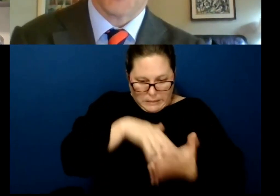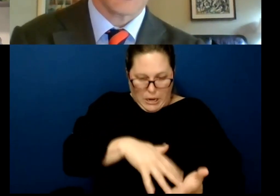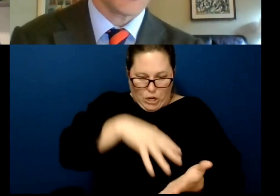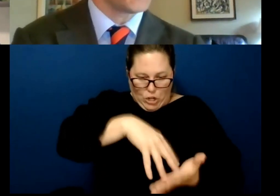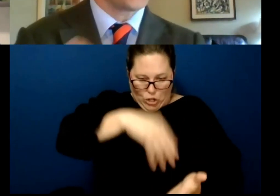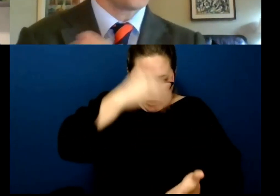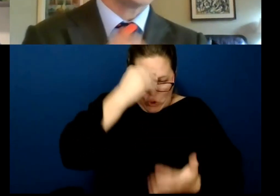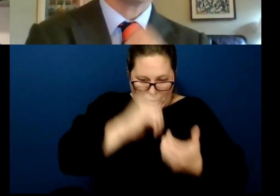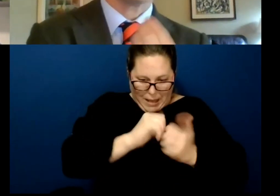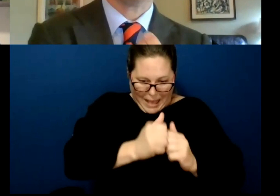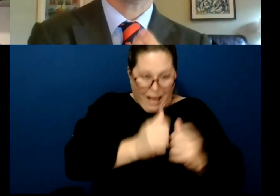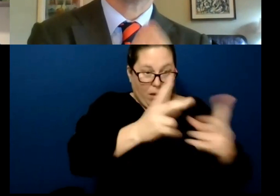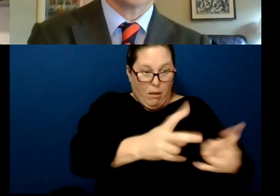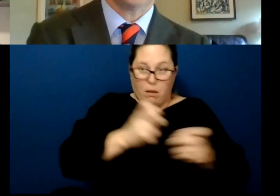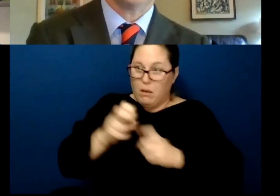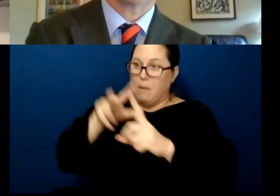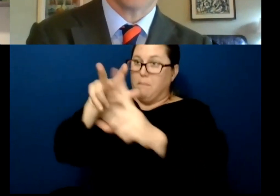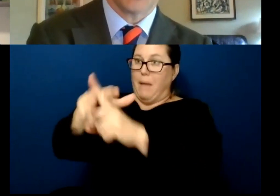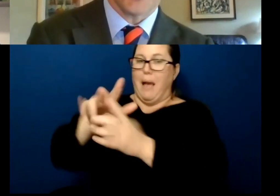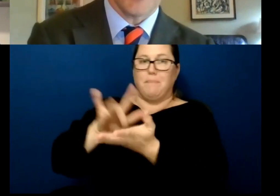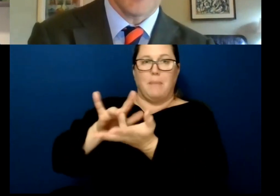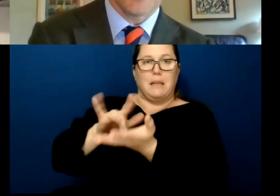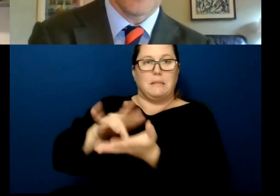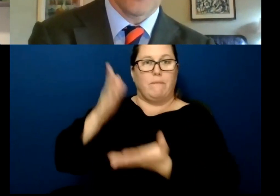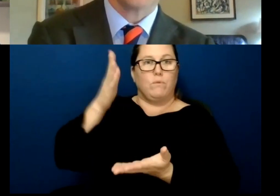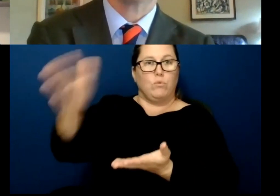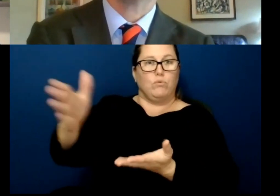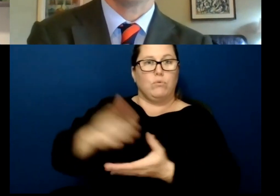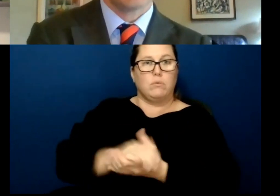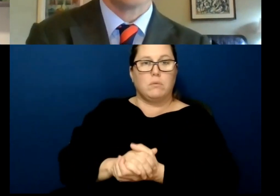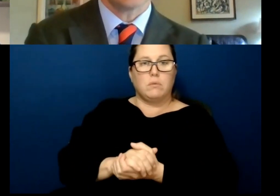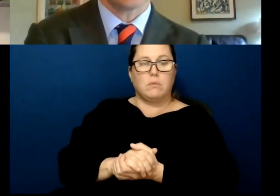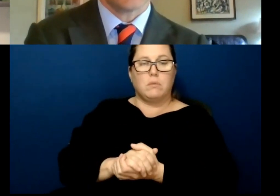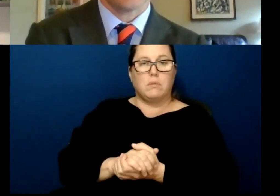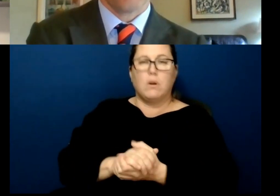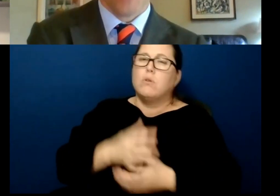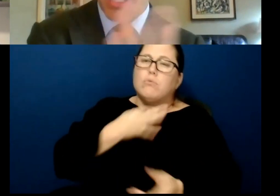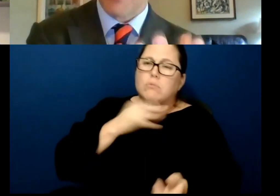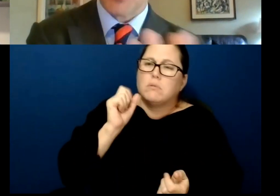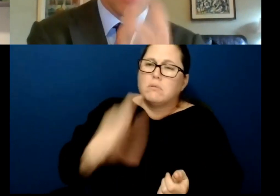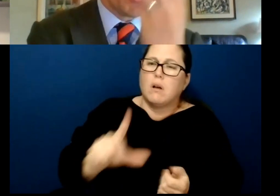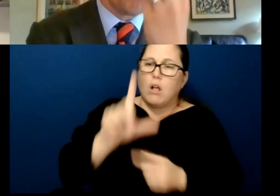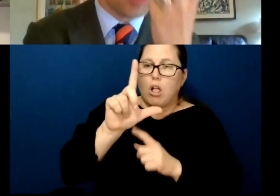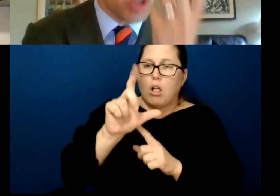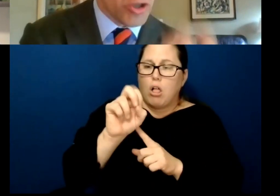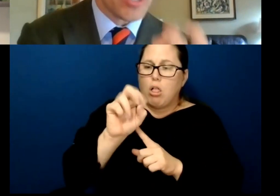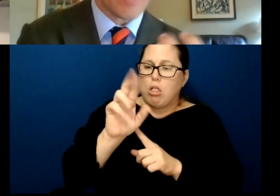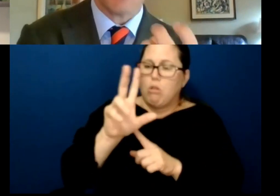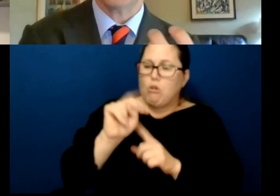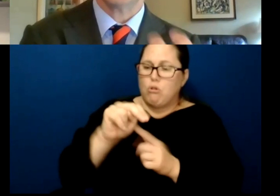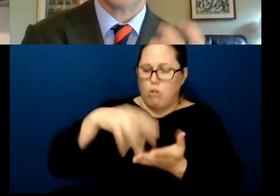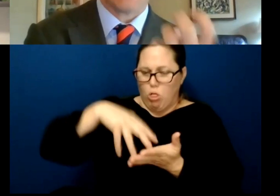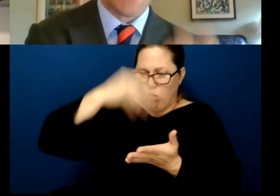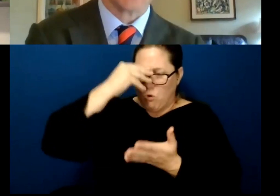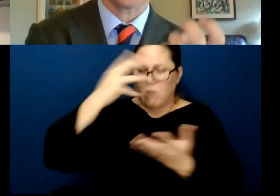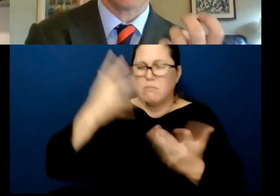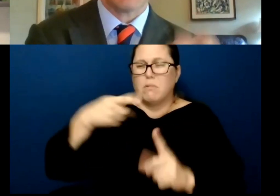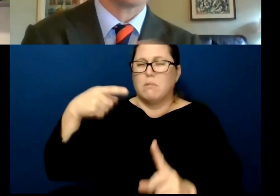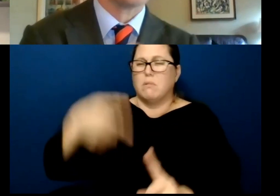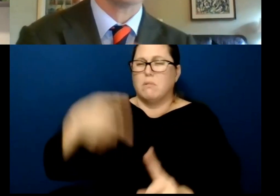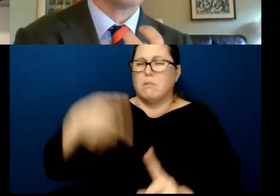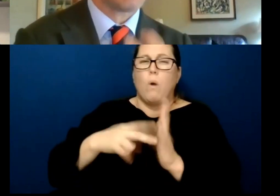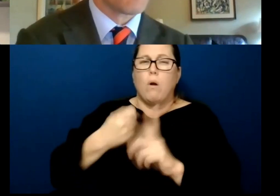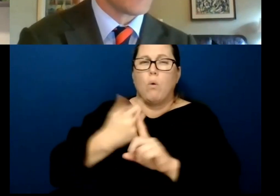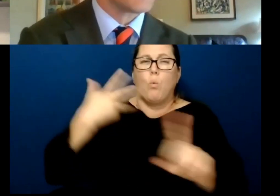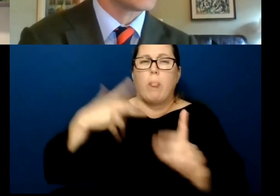another follow-up question. What does it mean to learn how to learn? What does that mean? Tell us, like, when you learn something, what does that actually